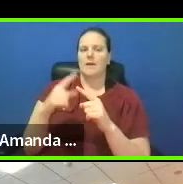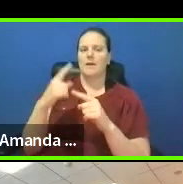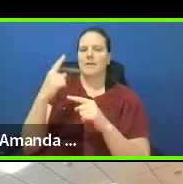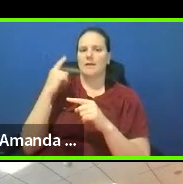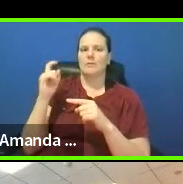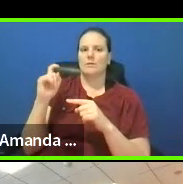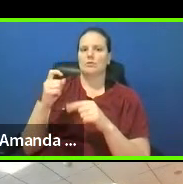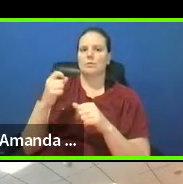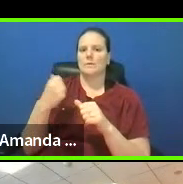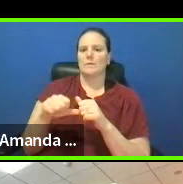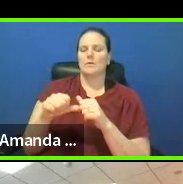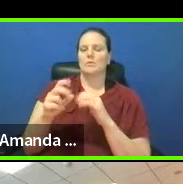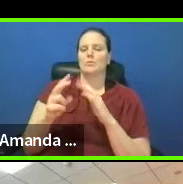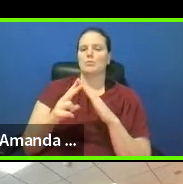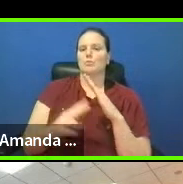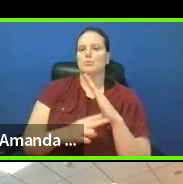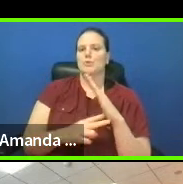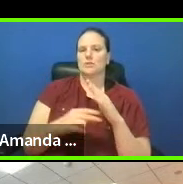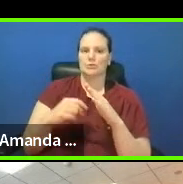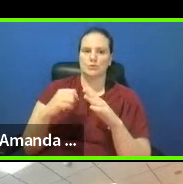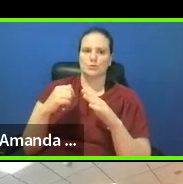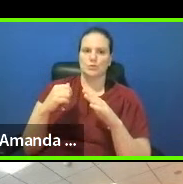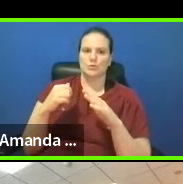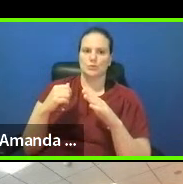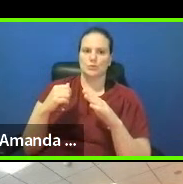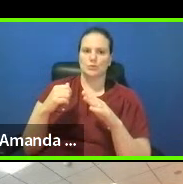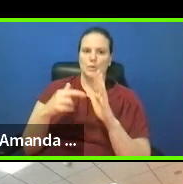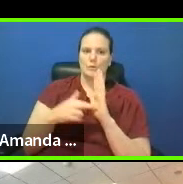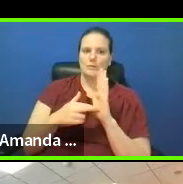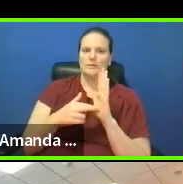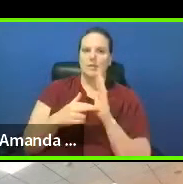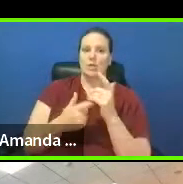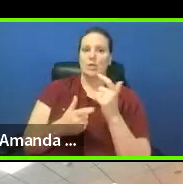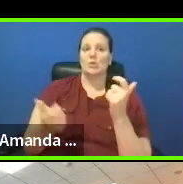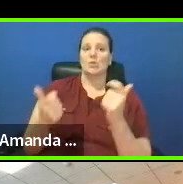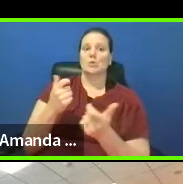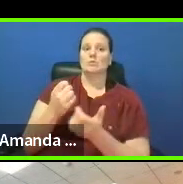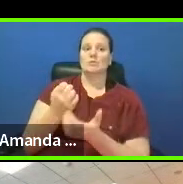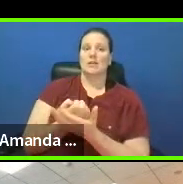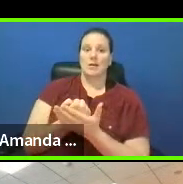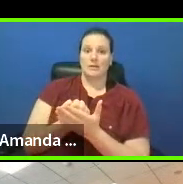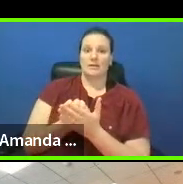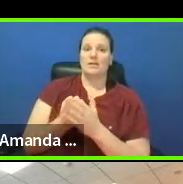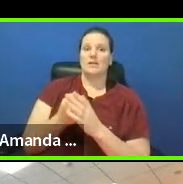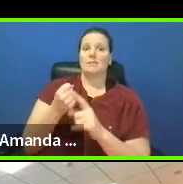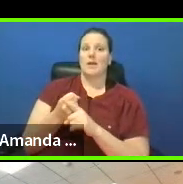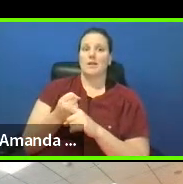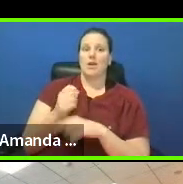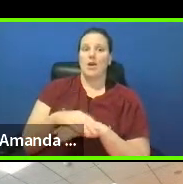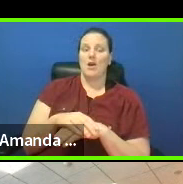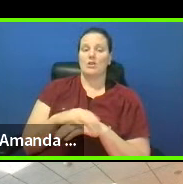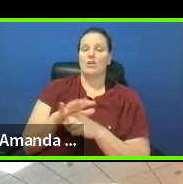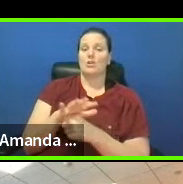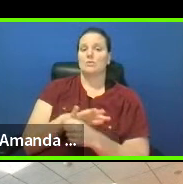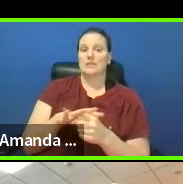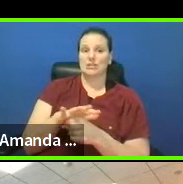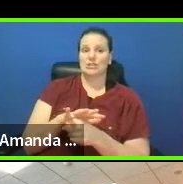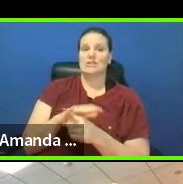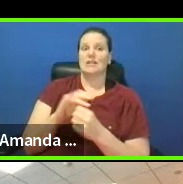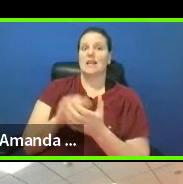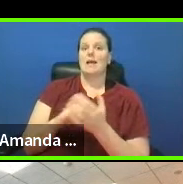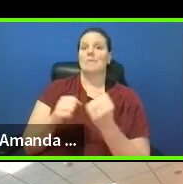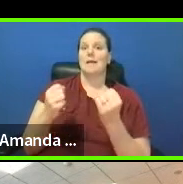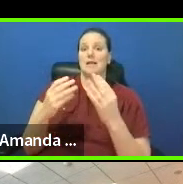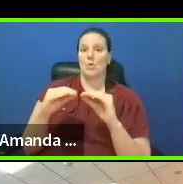need to remember that this bridge represents a huge economic impact to our region, and that there are a lot